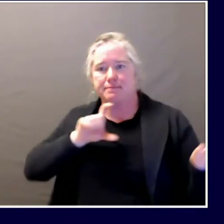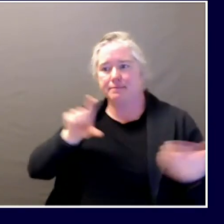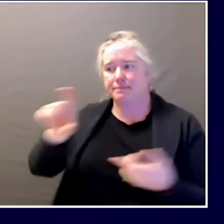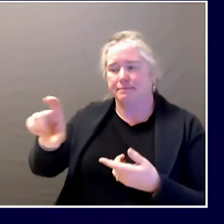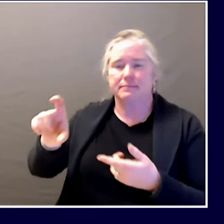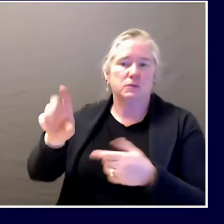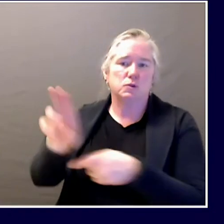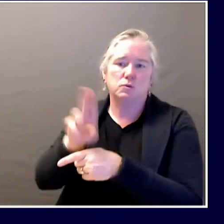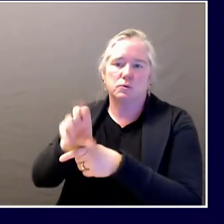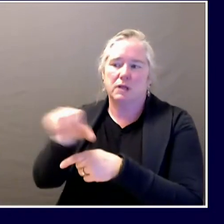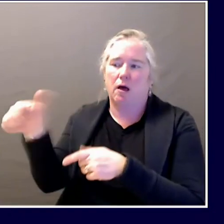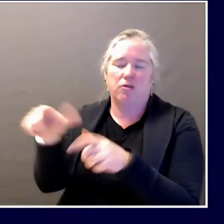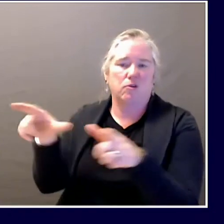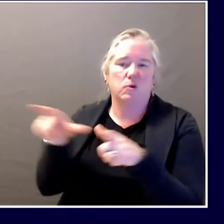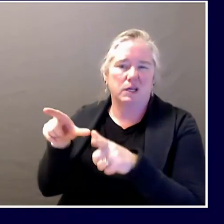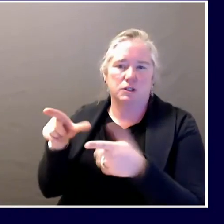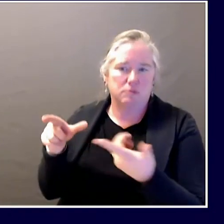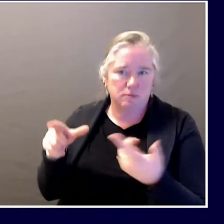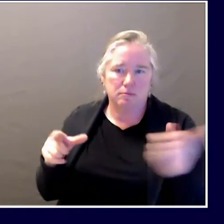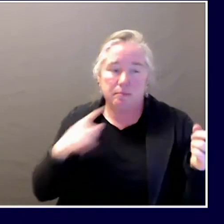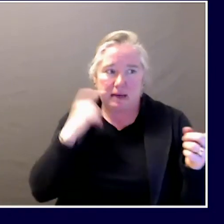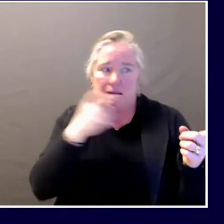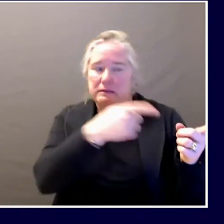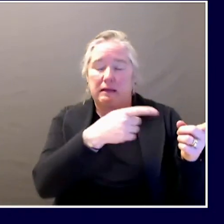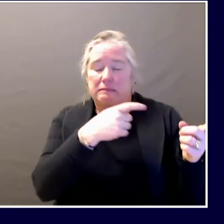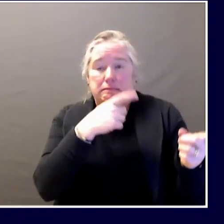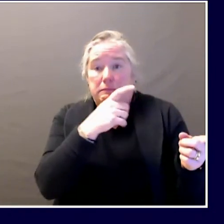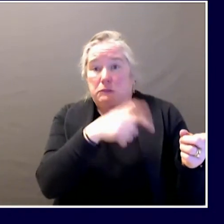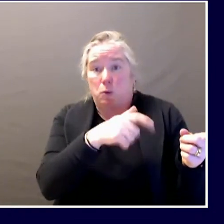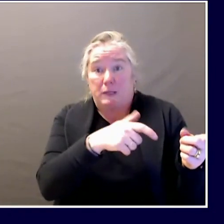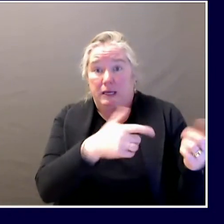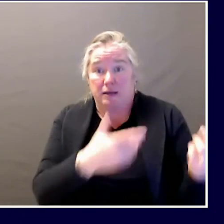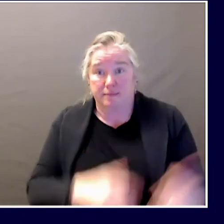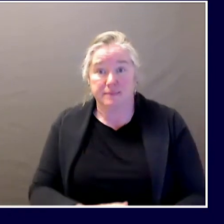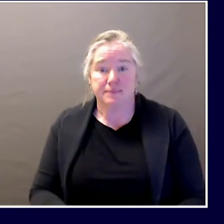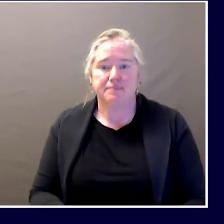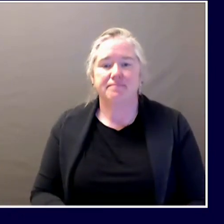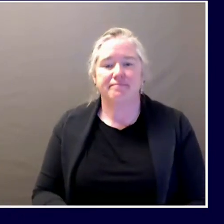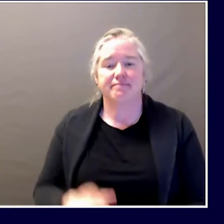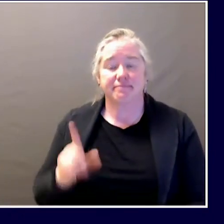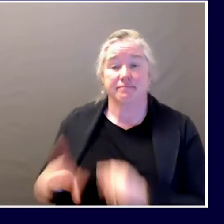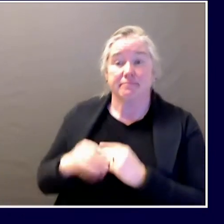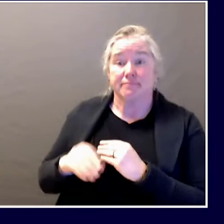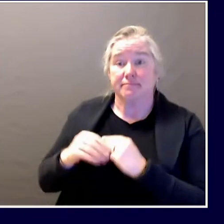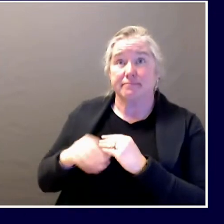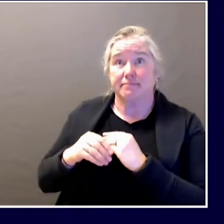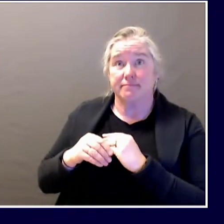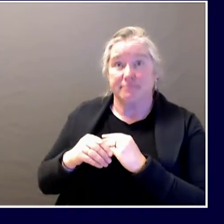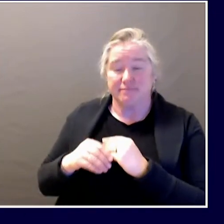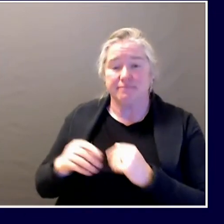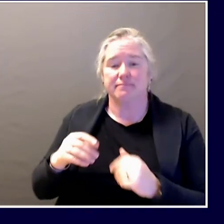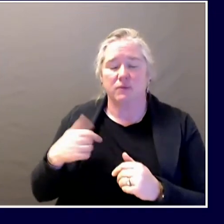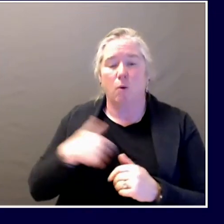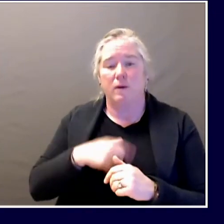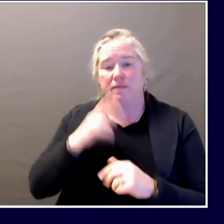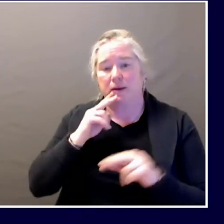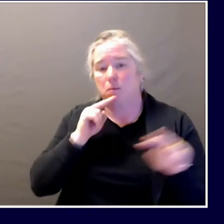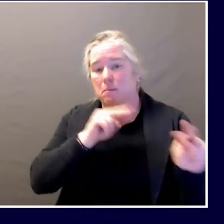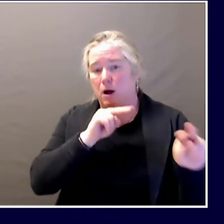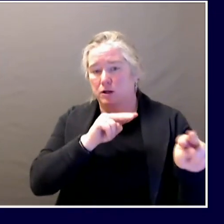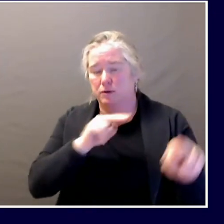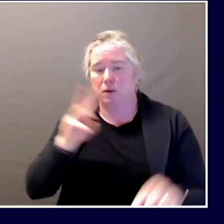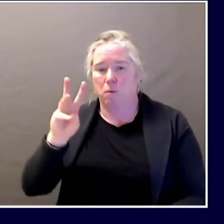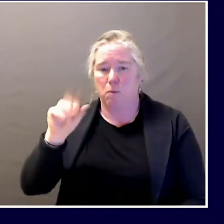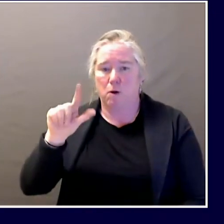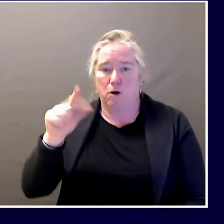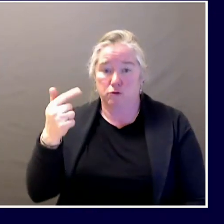some of these larger scale sites. So there's not anything. Oh, I'm sorry. Yeah, I was just going to add that we have been monitoring how Walgreens has been doing